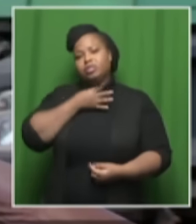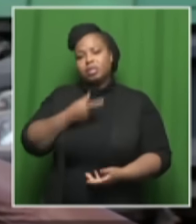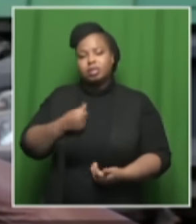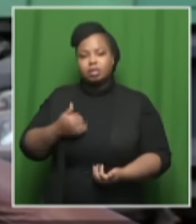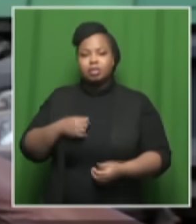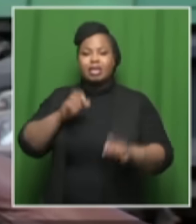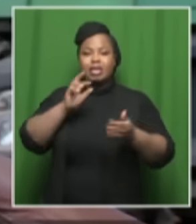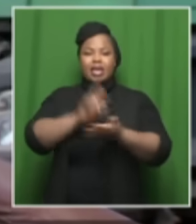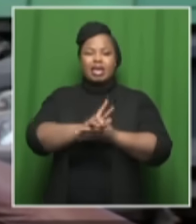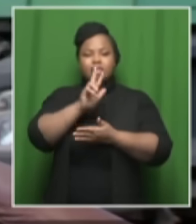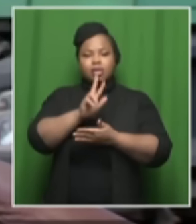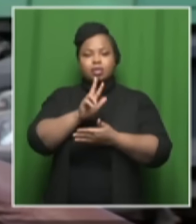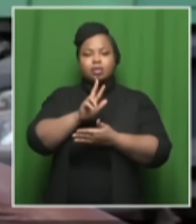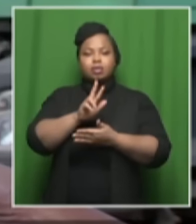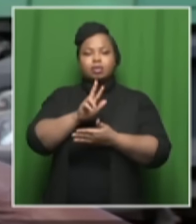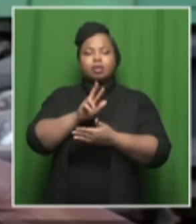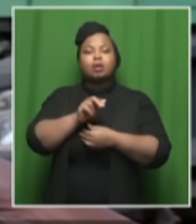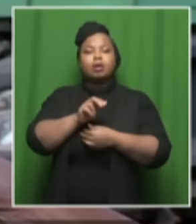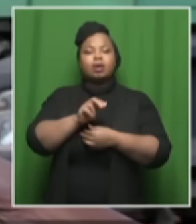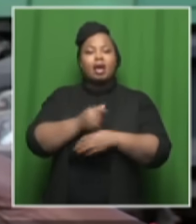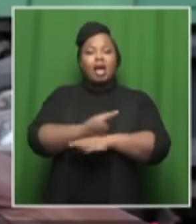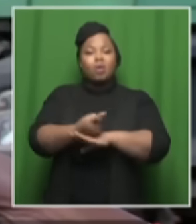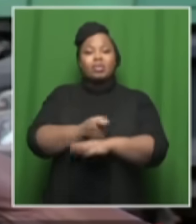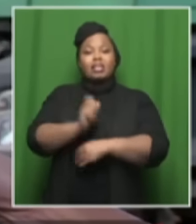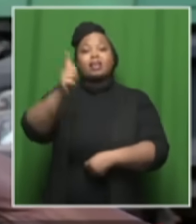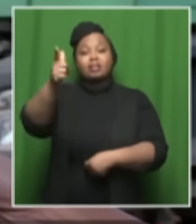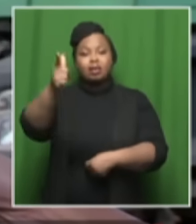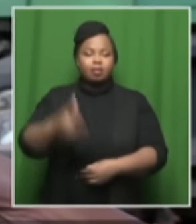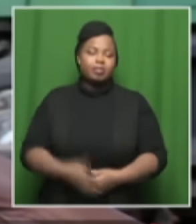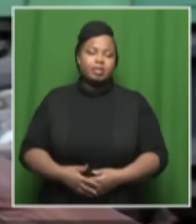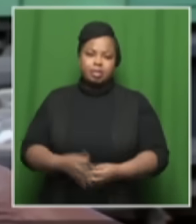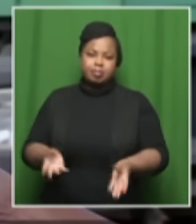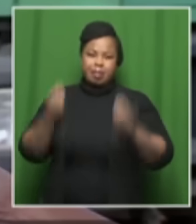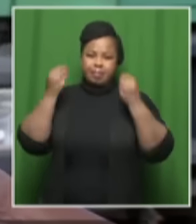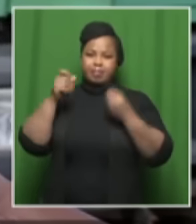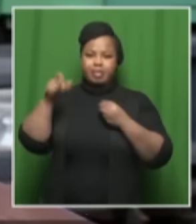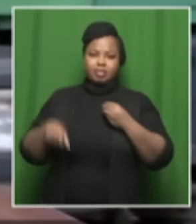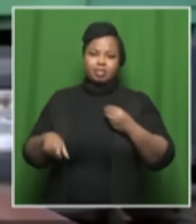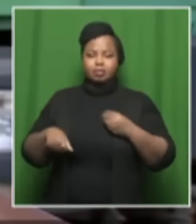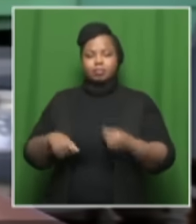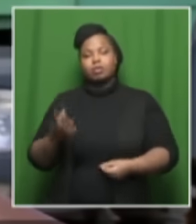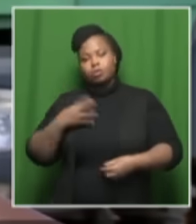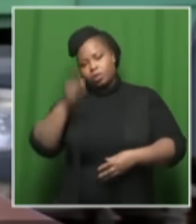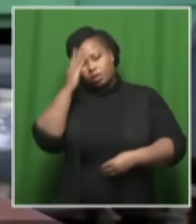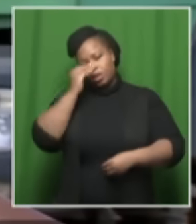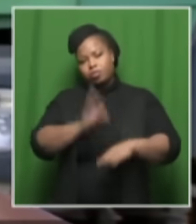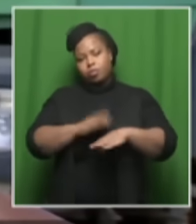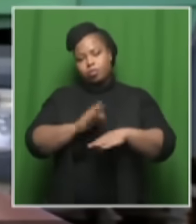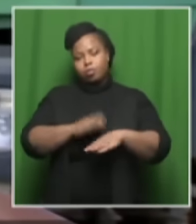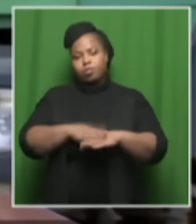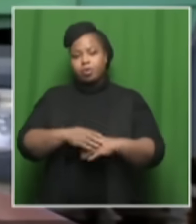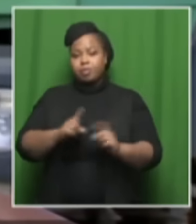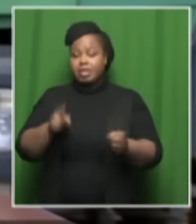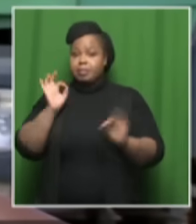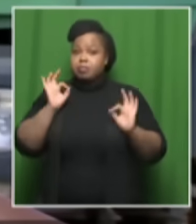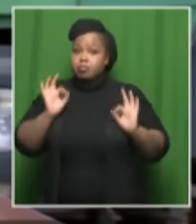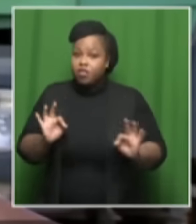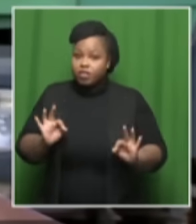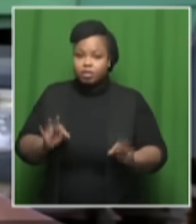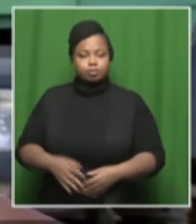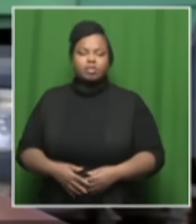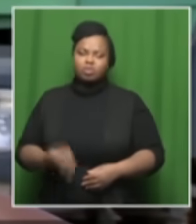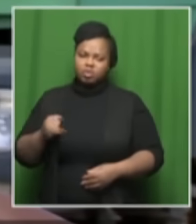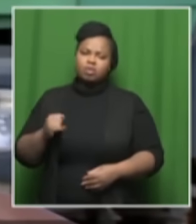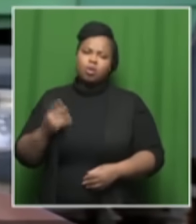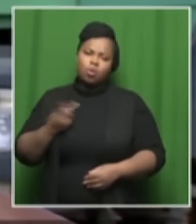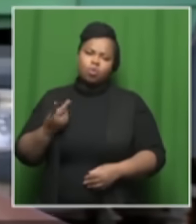118 hours really gave us all a big boost. But there's a lot of lessons to be learned. We by no means did we do this perfectly. You never do anything